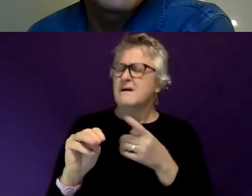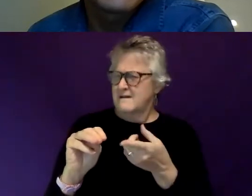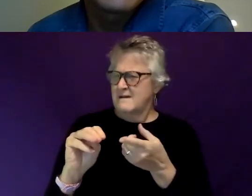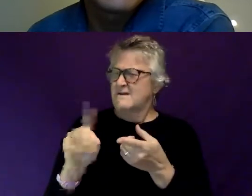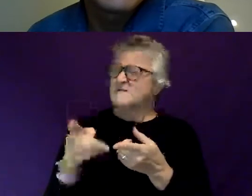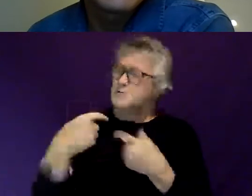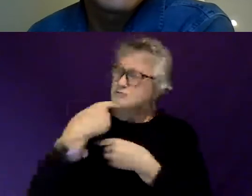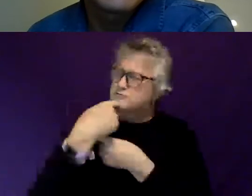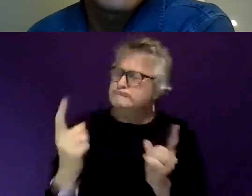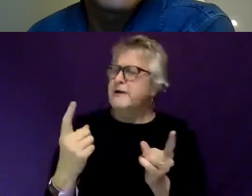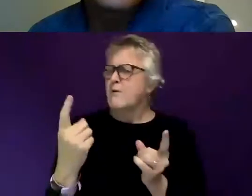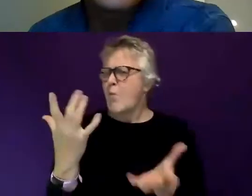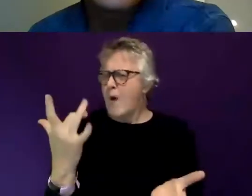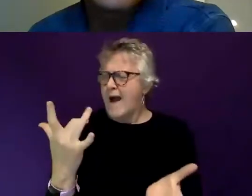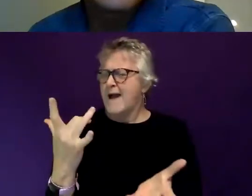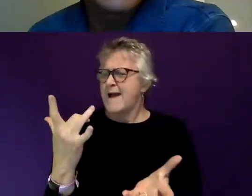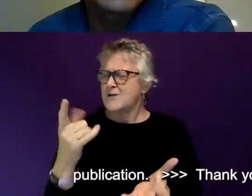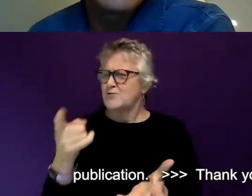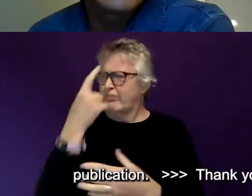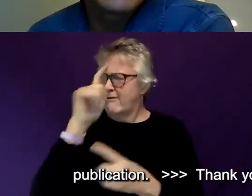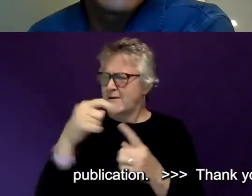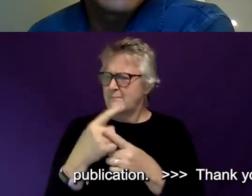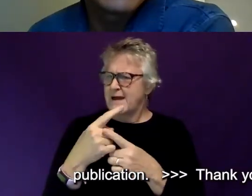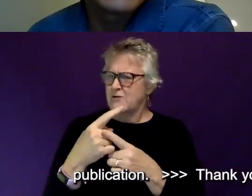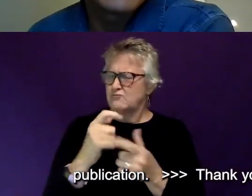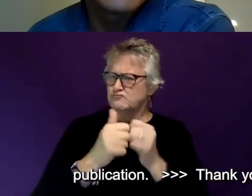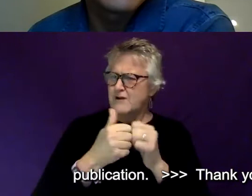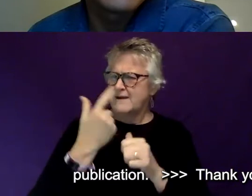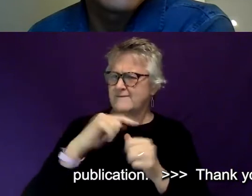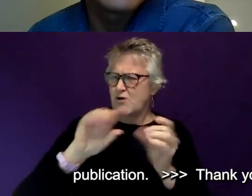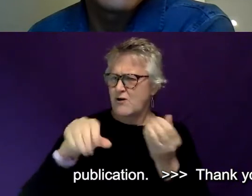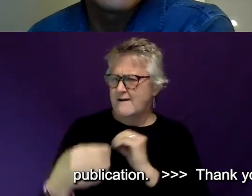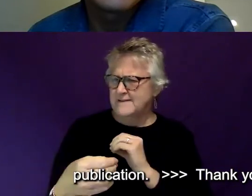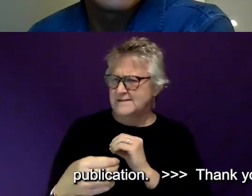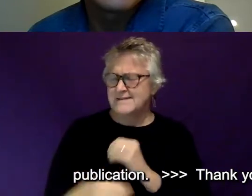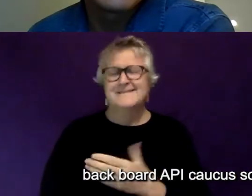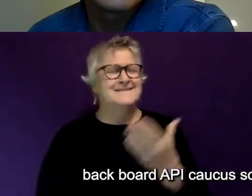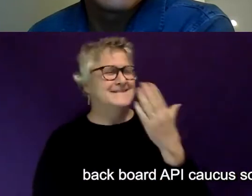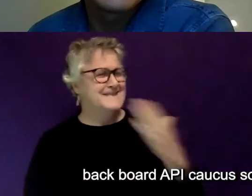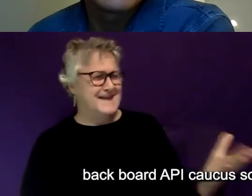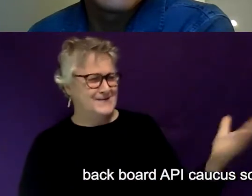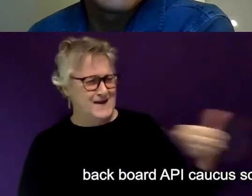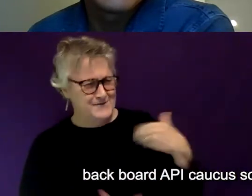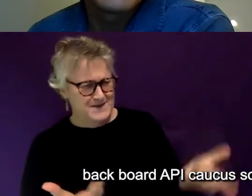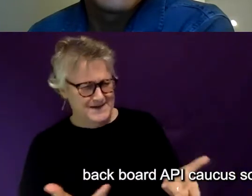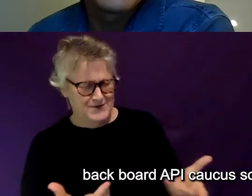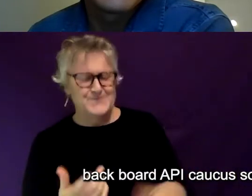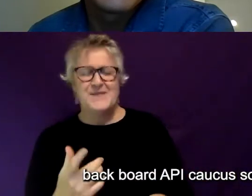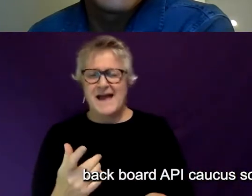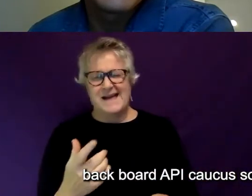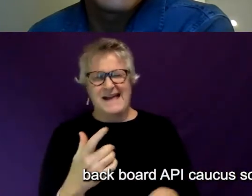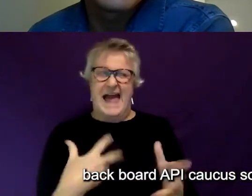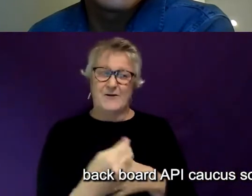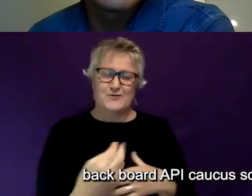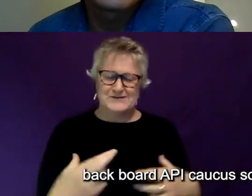Yes, thank you, Alex, and thank you to the party for welcoming me back out of retirement. I'm still kind of on the board with the API caucus, so